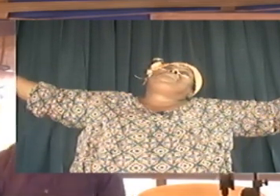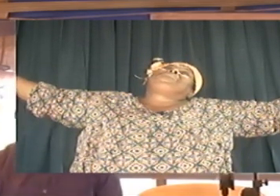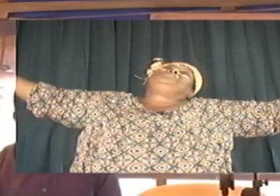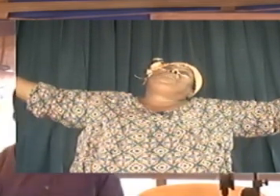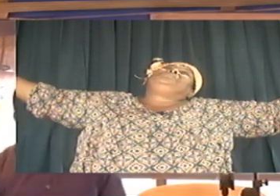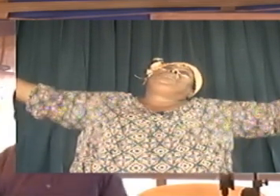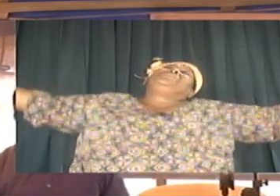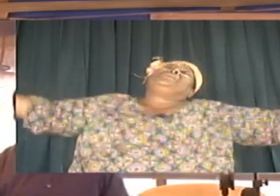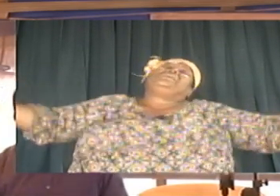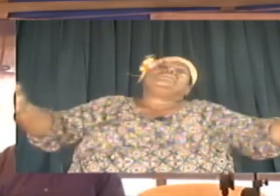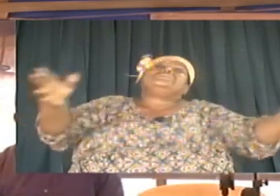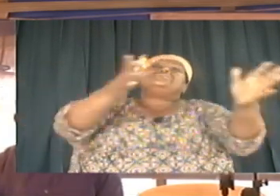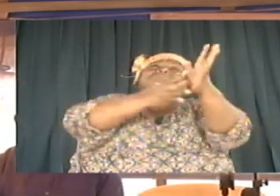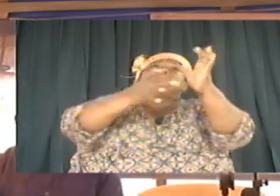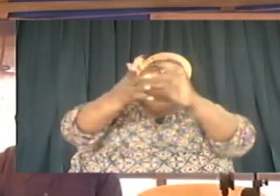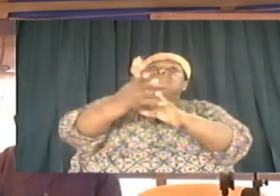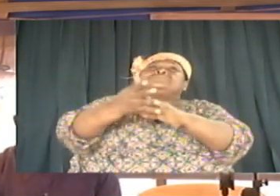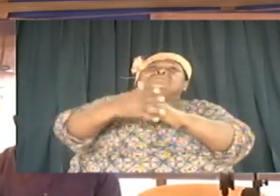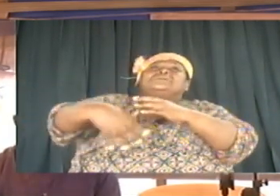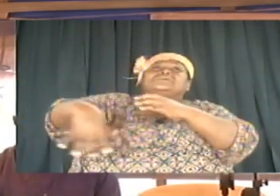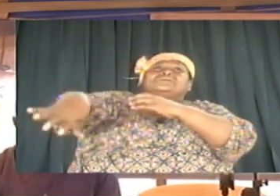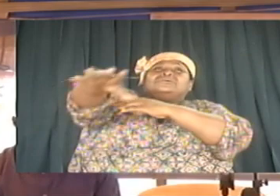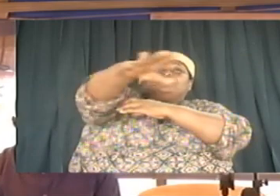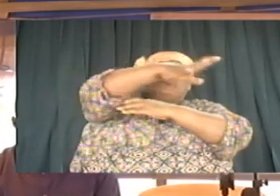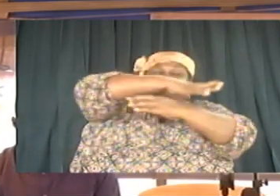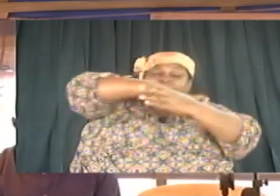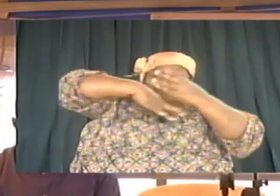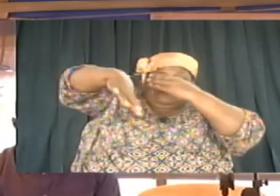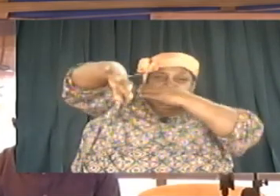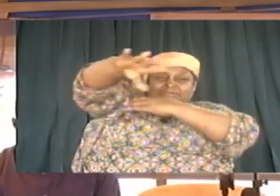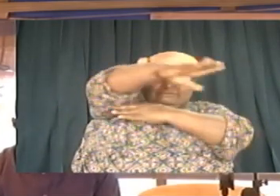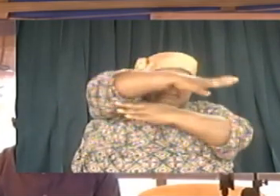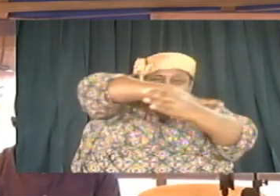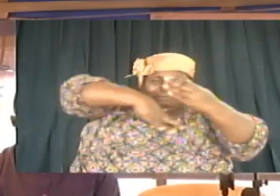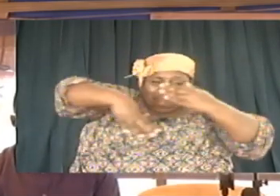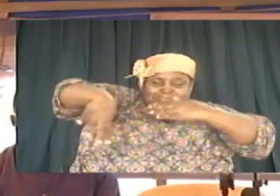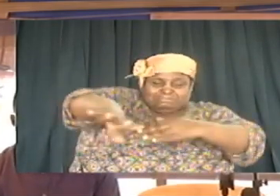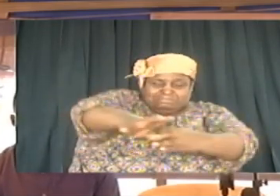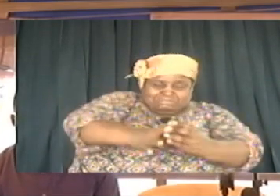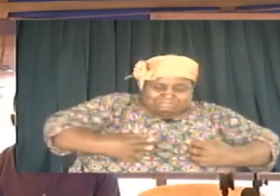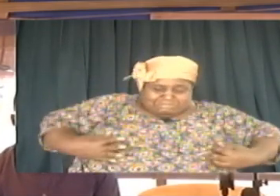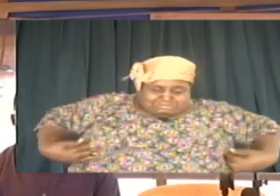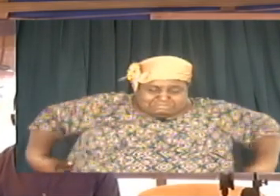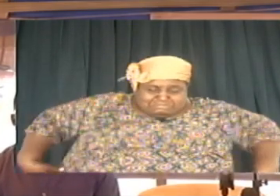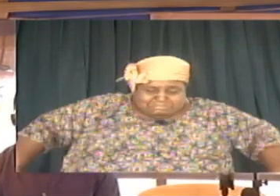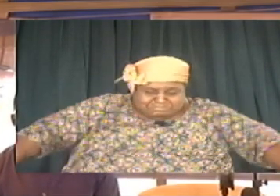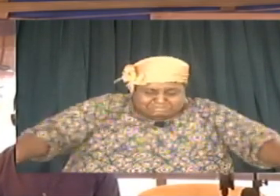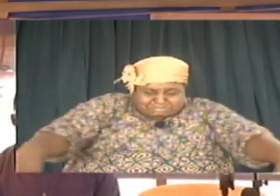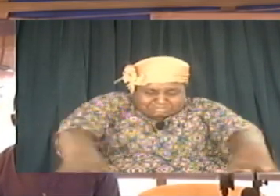He was only covered around from the waist, probably down to his knees, if so far.